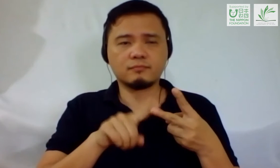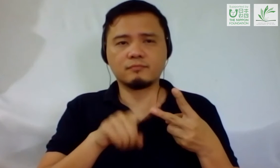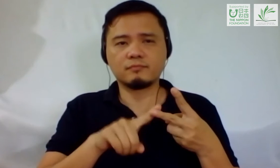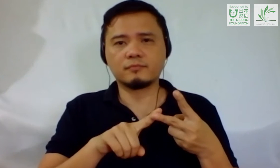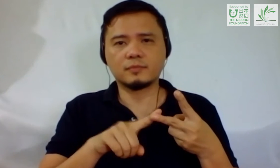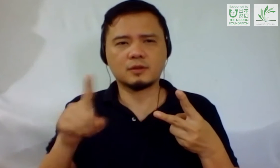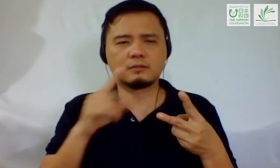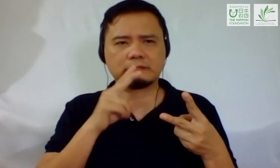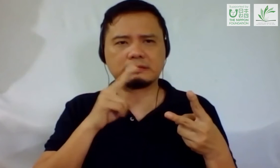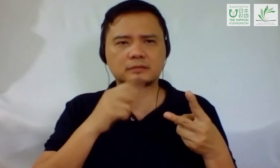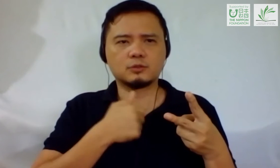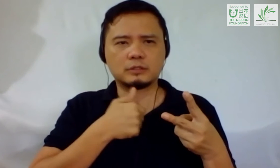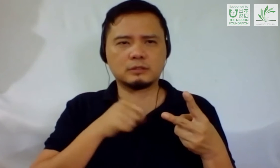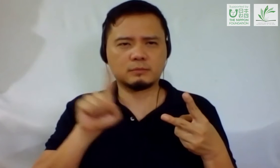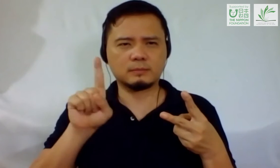sorry.